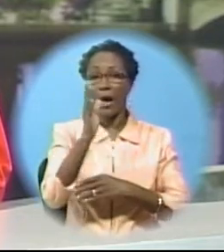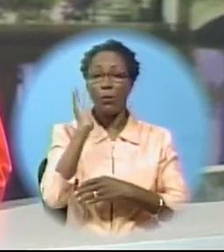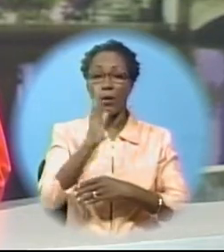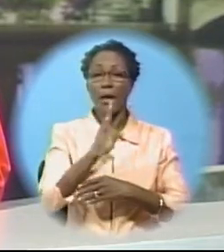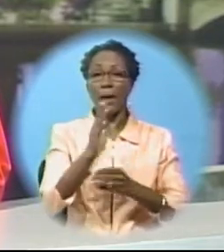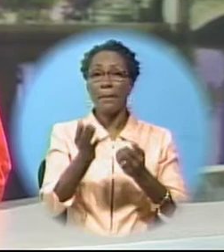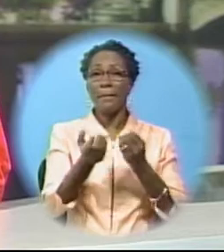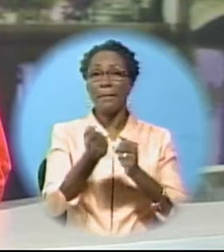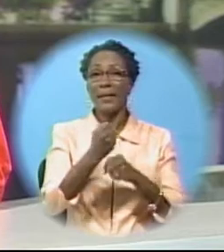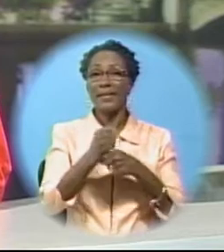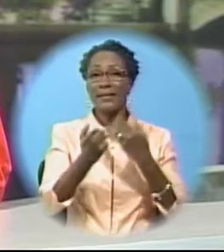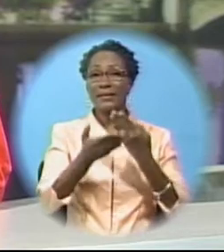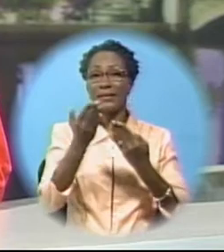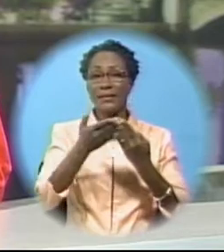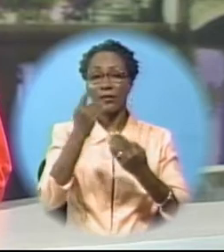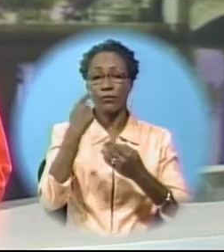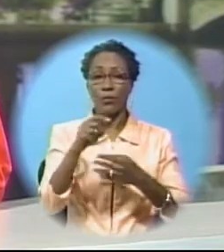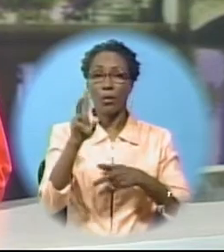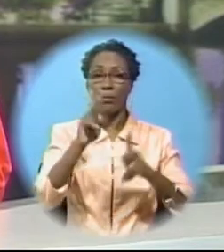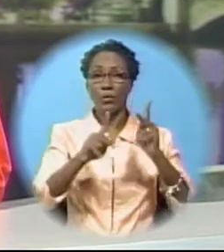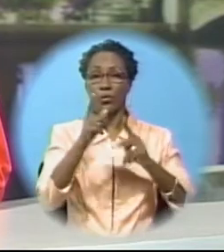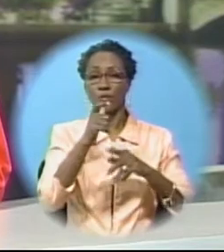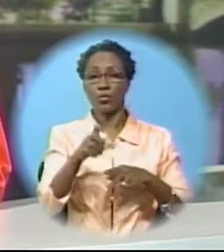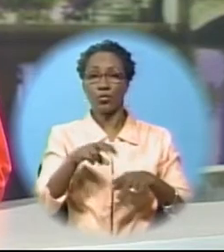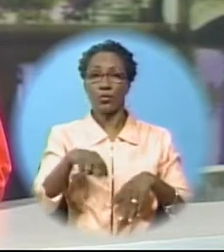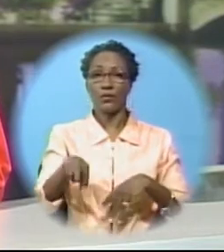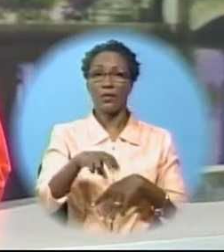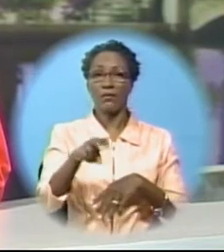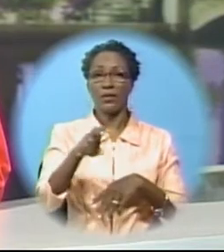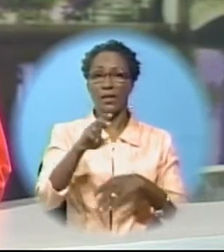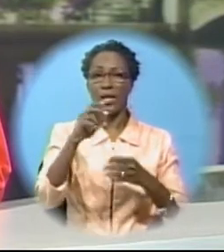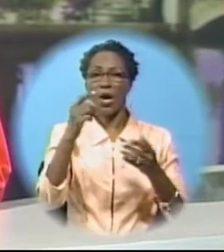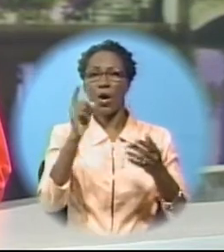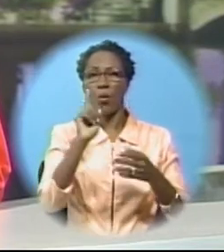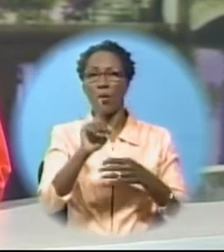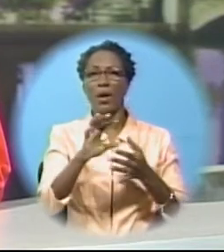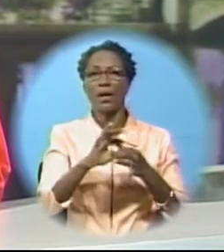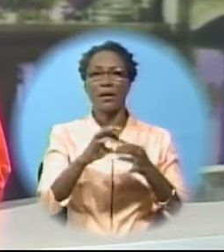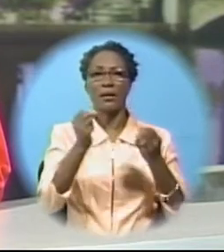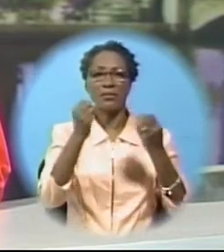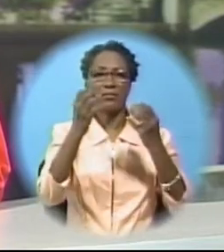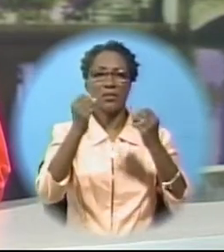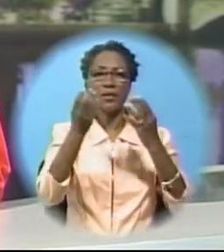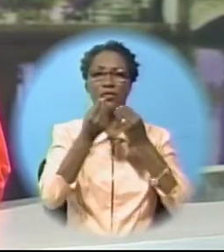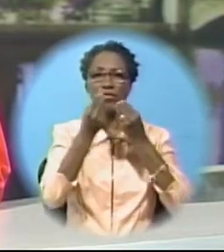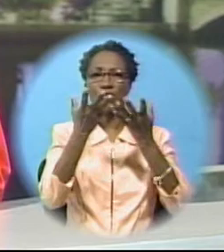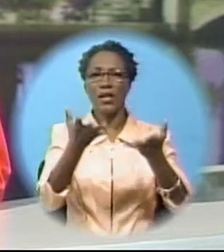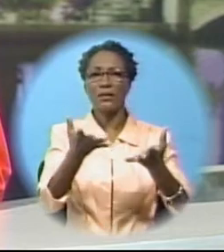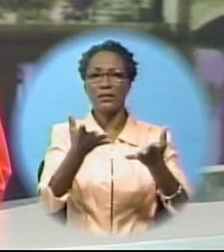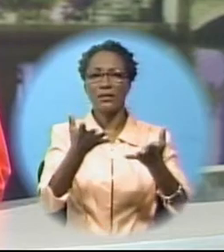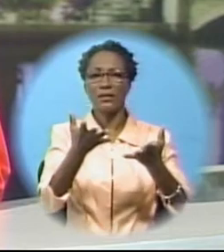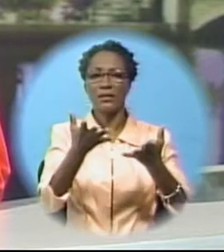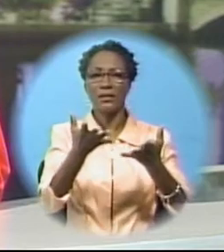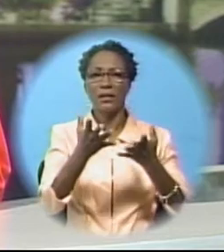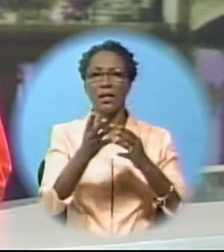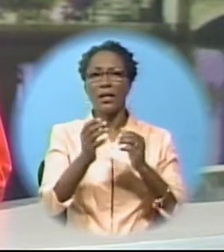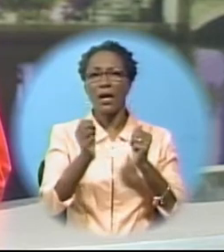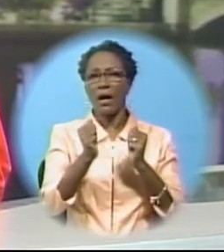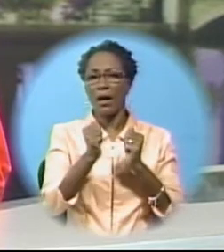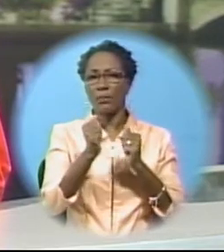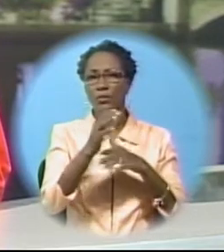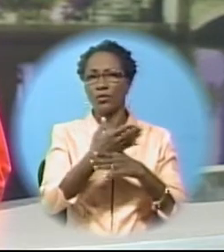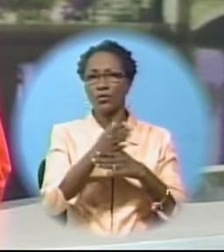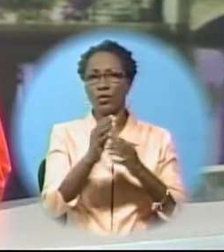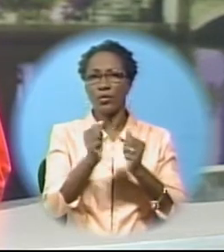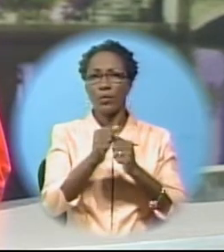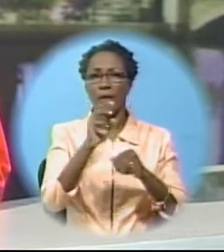traveling public. The idea is one of several proposals highlighted during a recent meeting with Minister of Transport Michael Lashley. Members